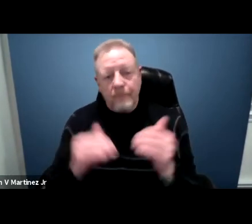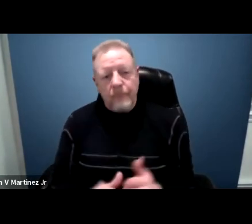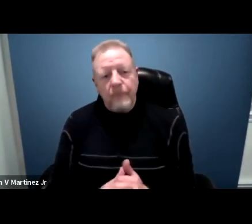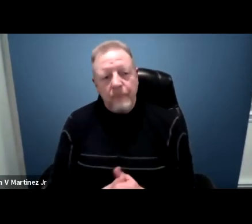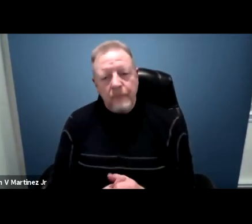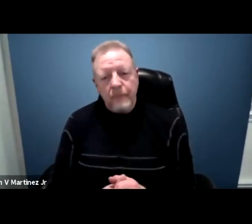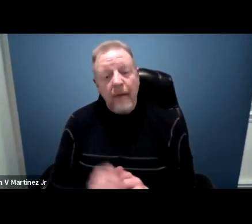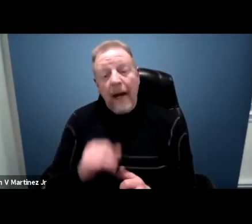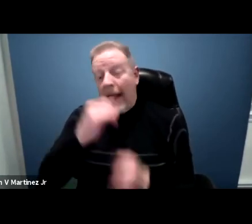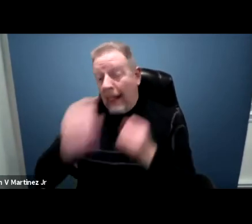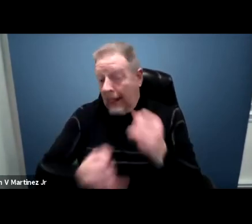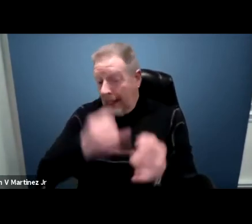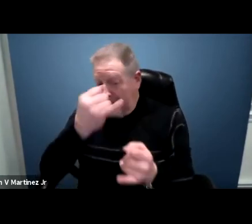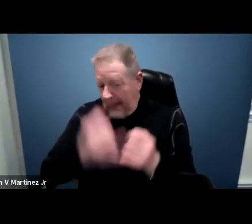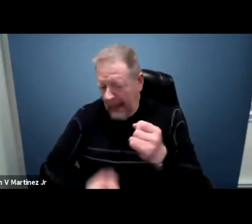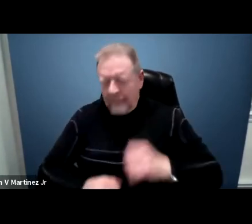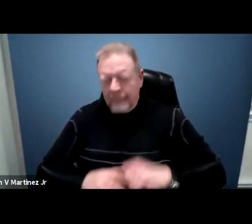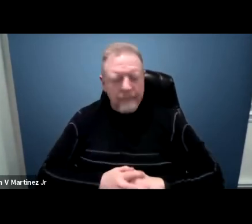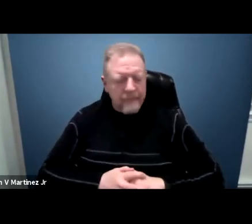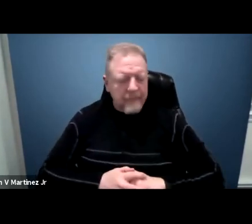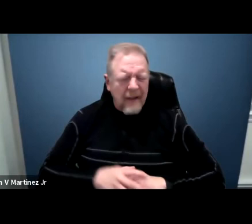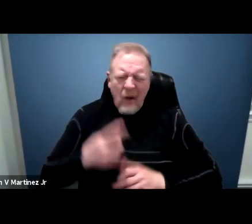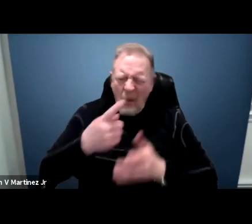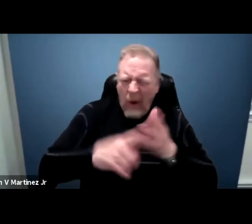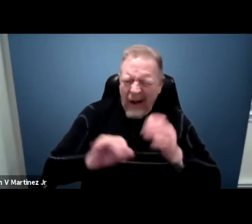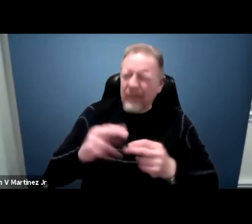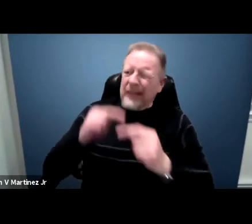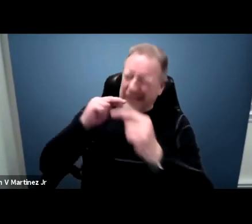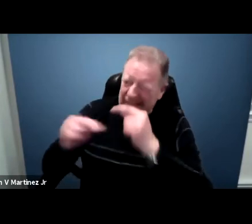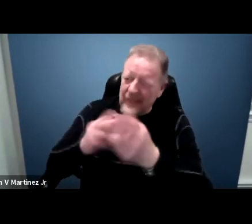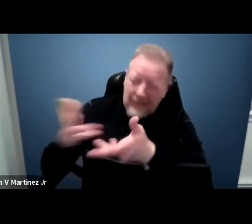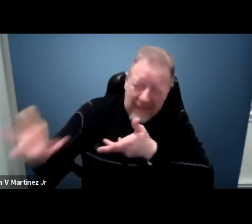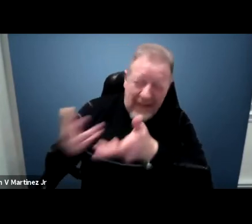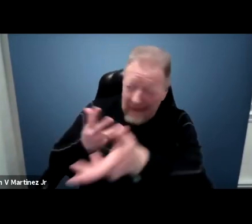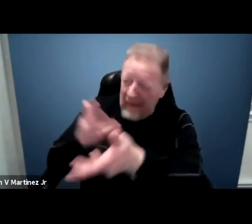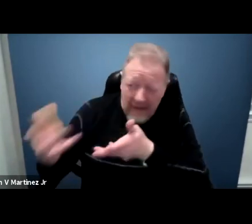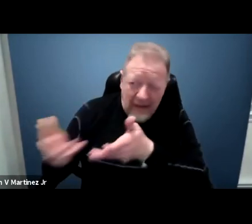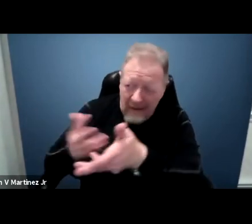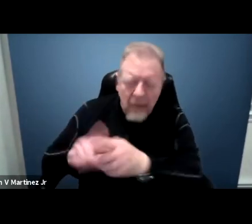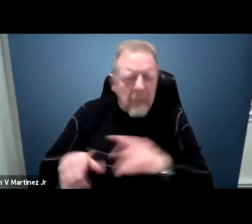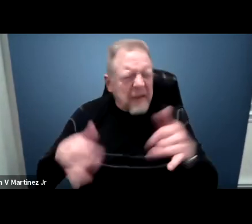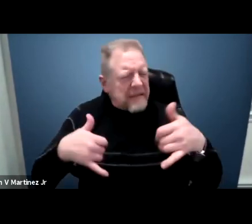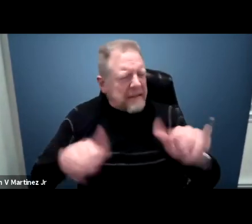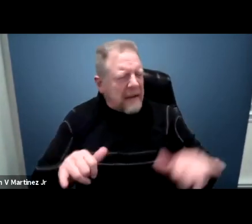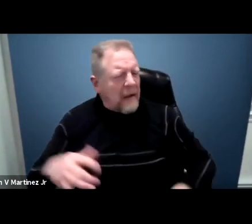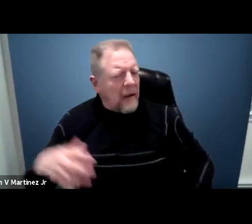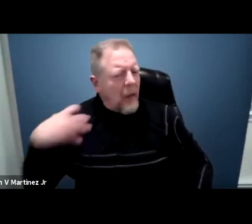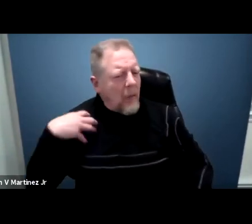And then there's the question of, what if the employer refuses to provide the